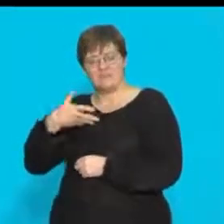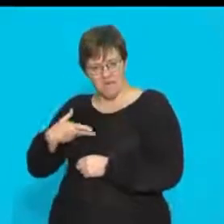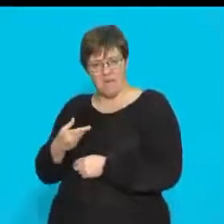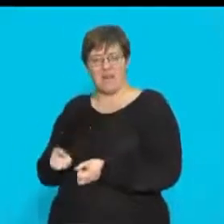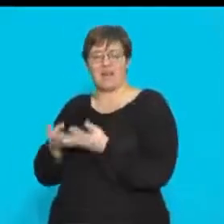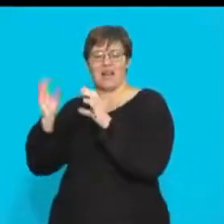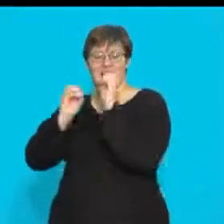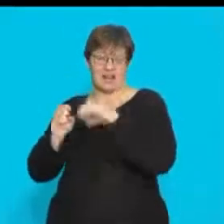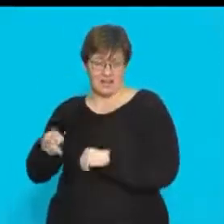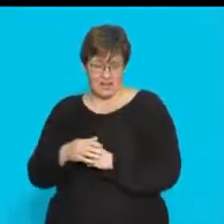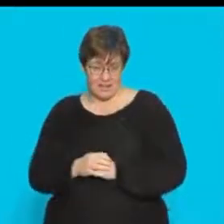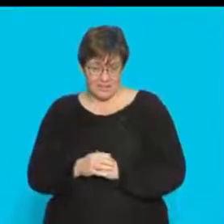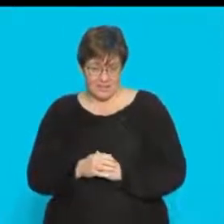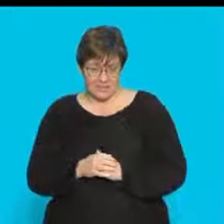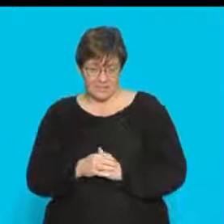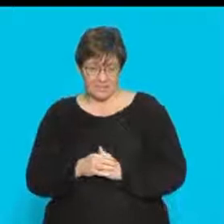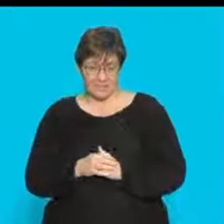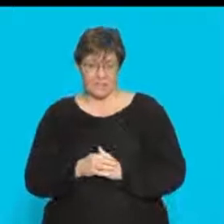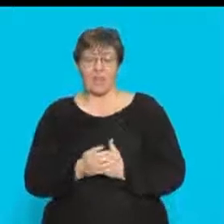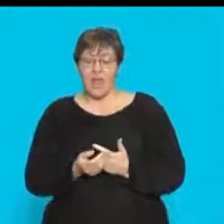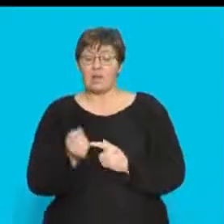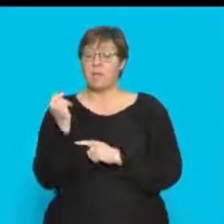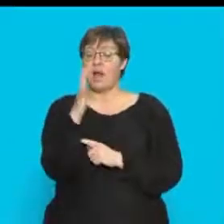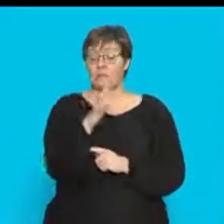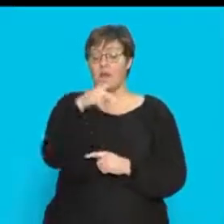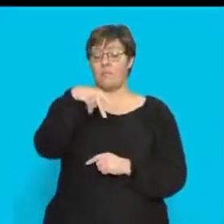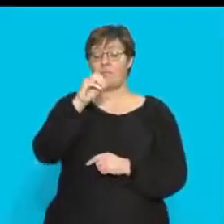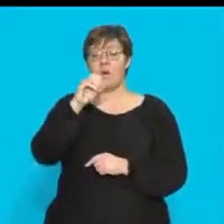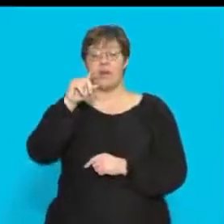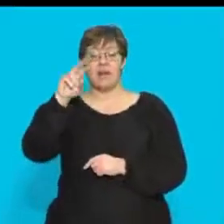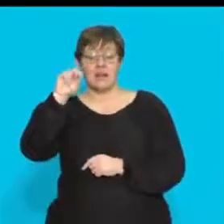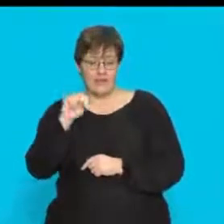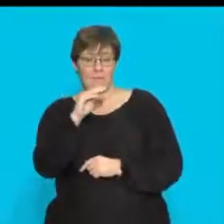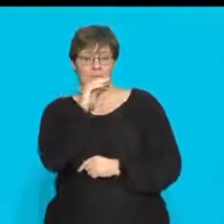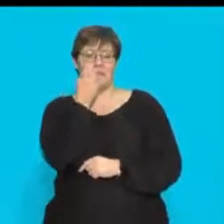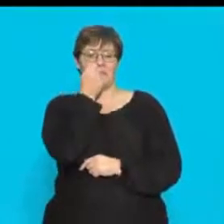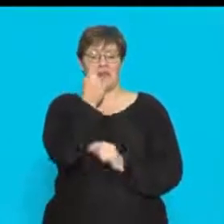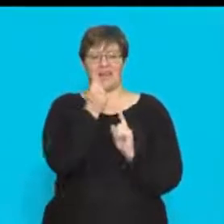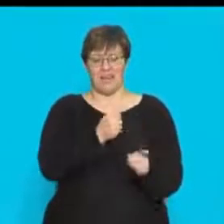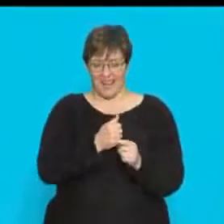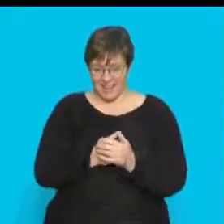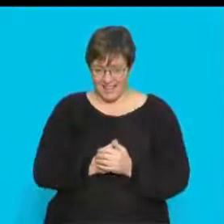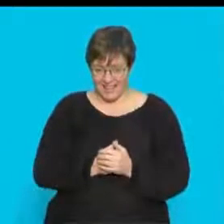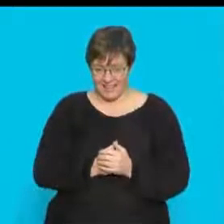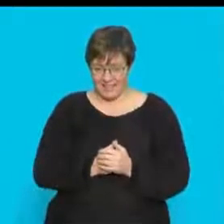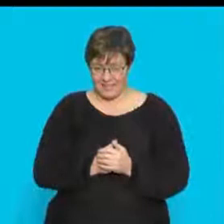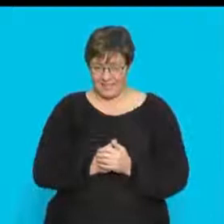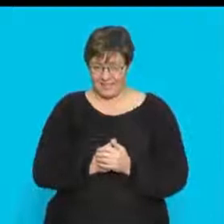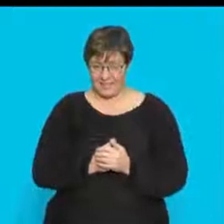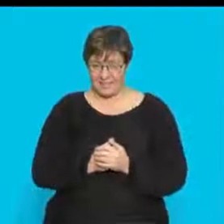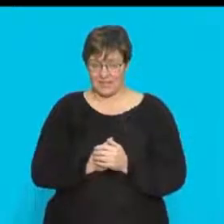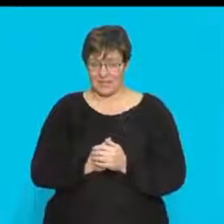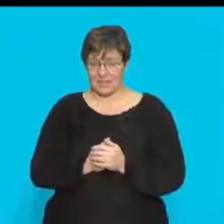to a female sex cell. In plants, pollen is the male sex